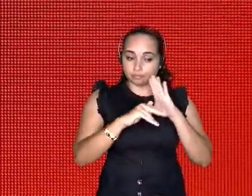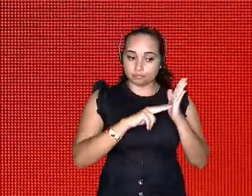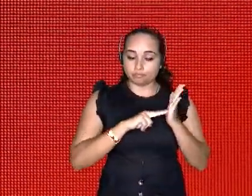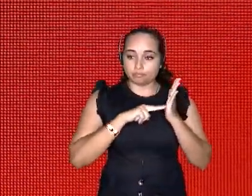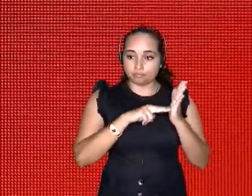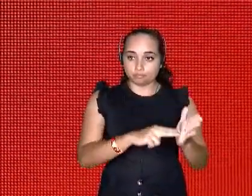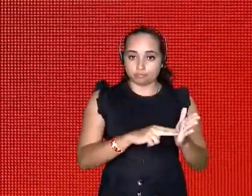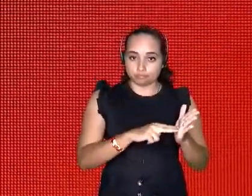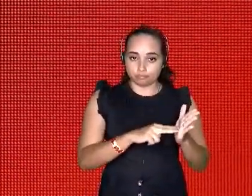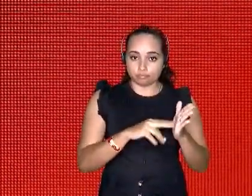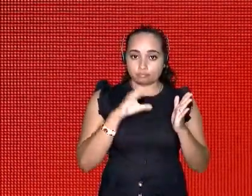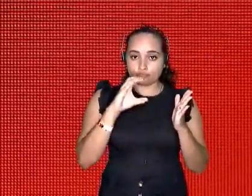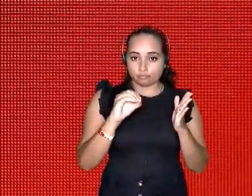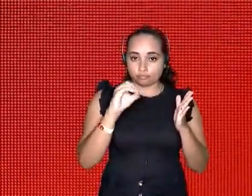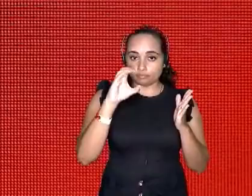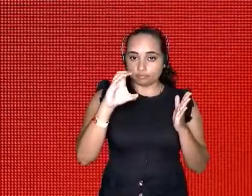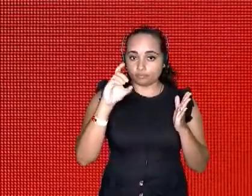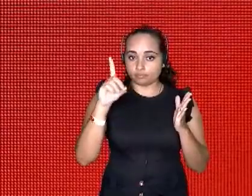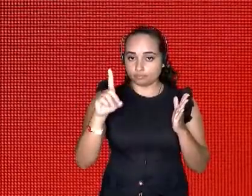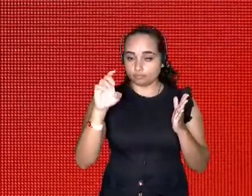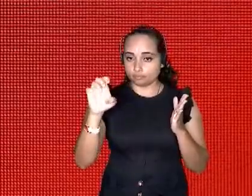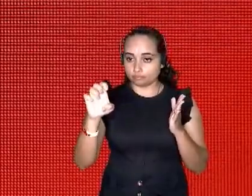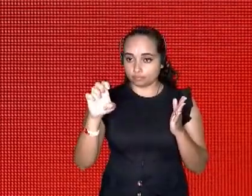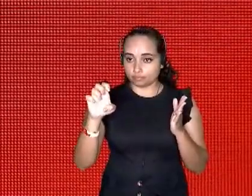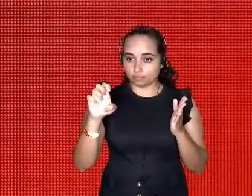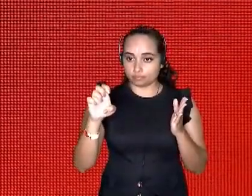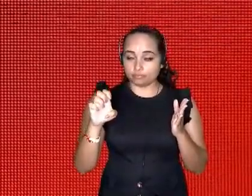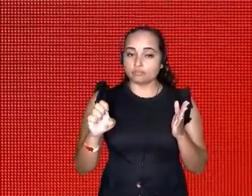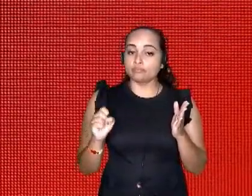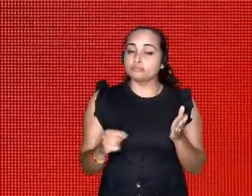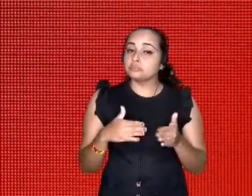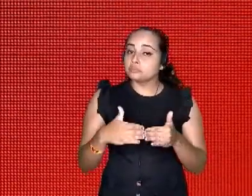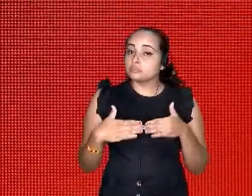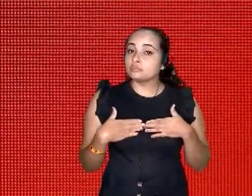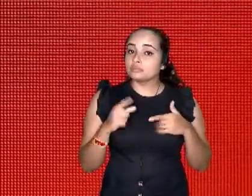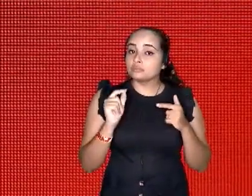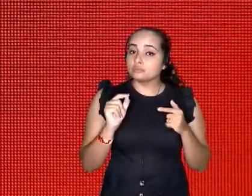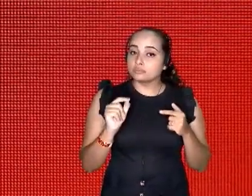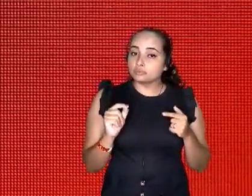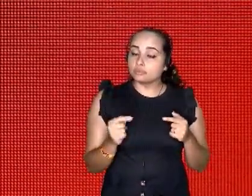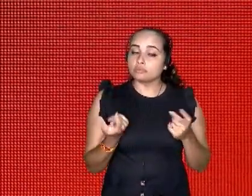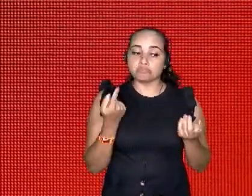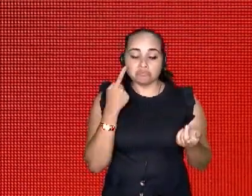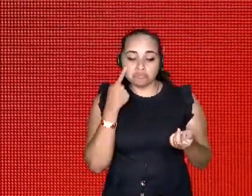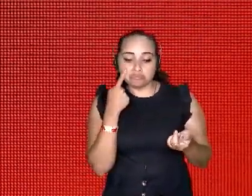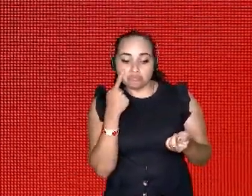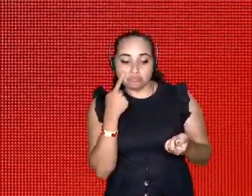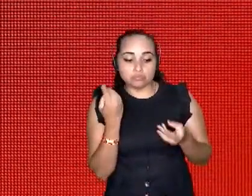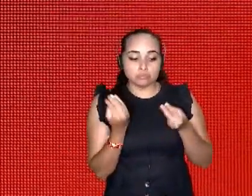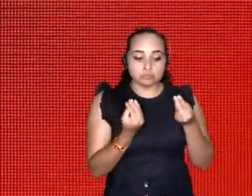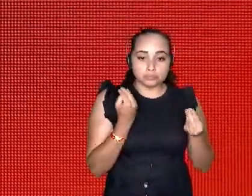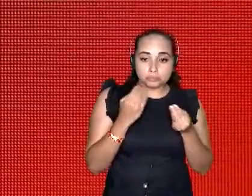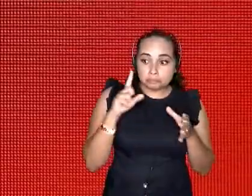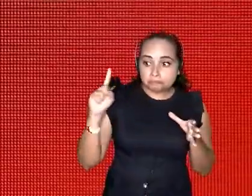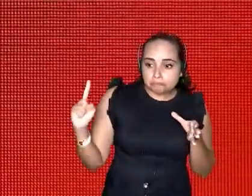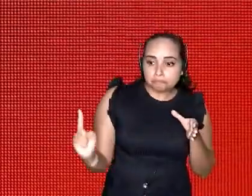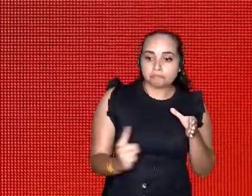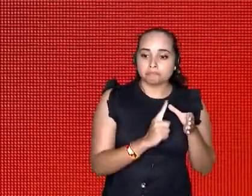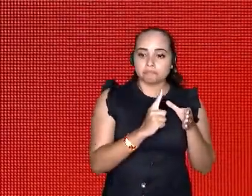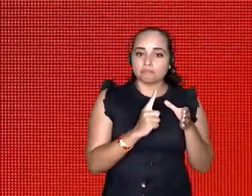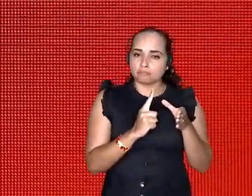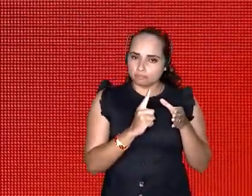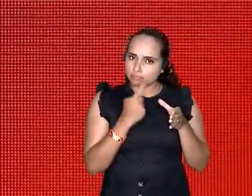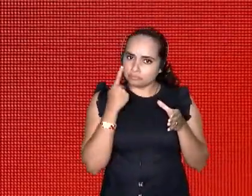OECD with the petition to be considered a potential member of the OECD. And that's not